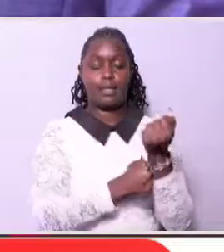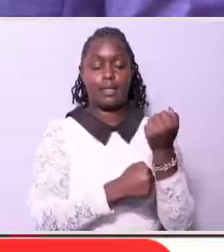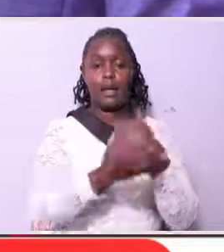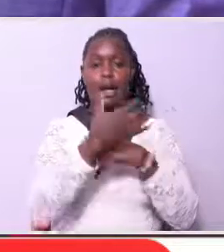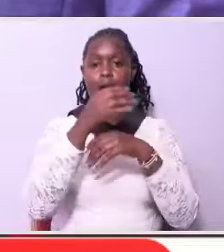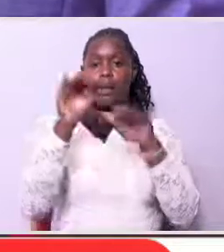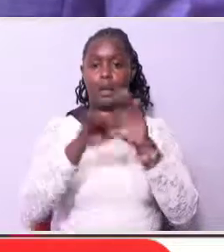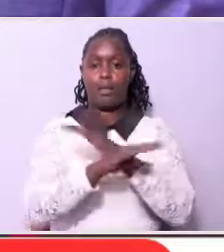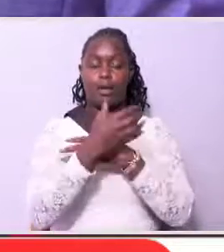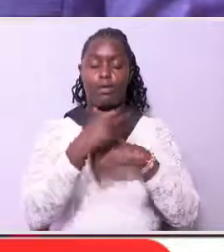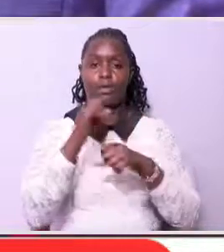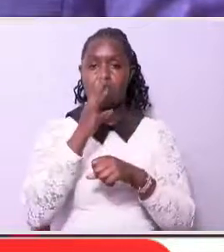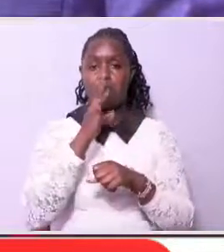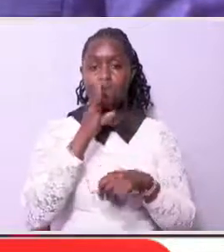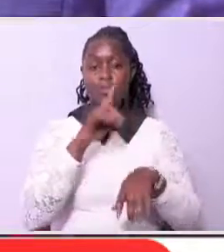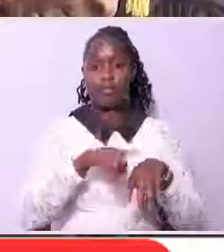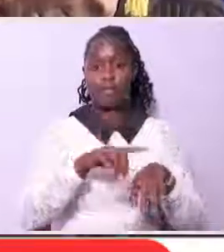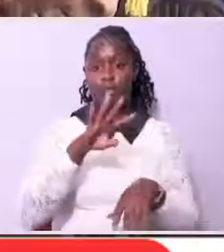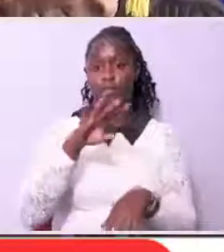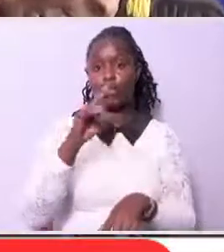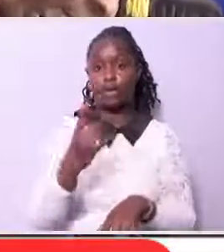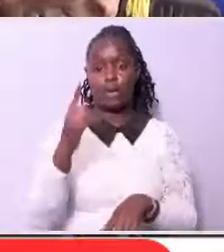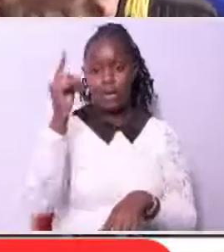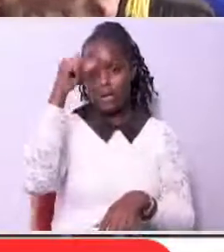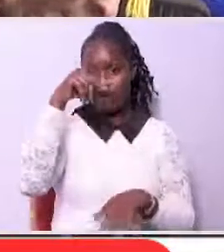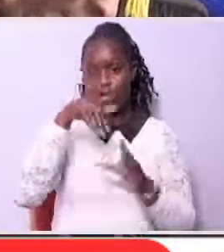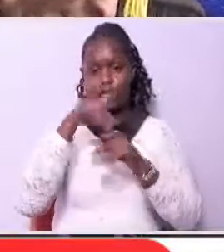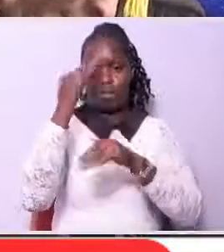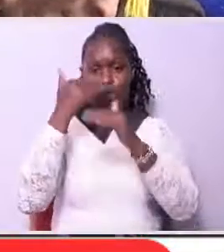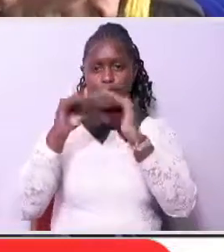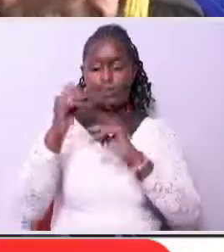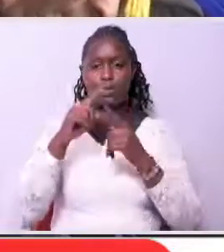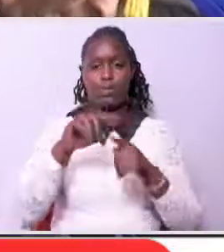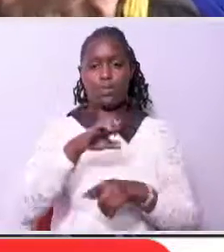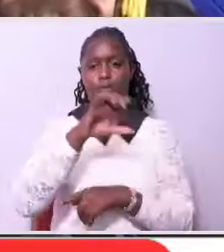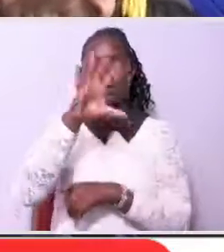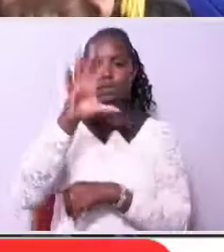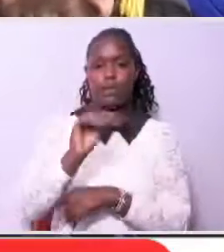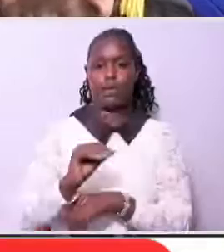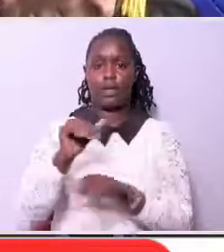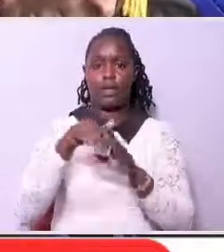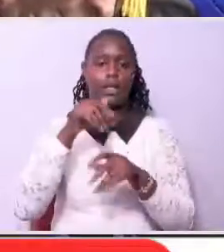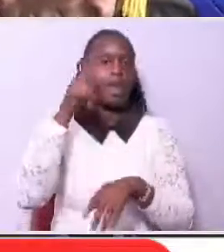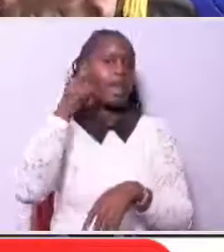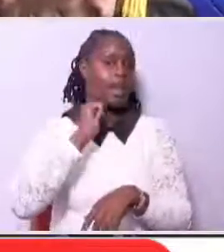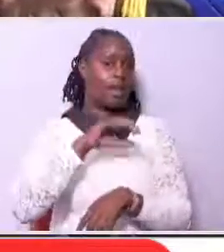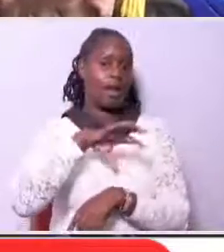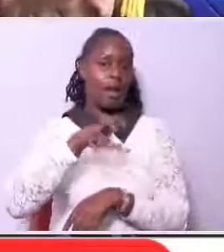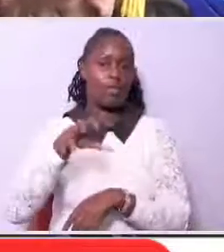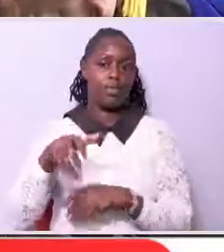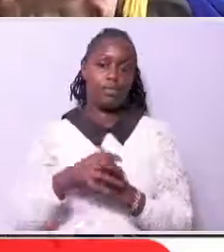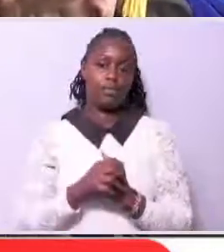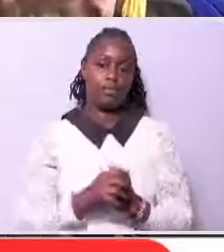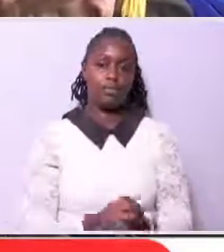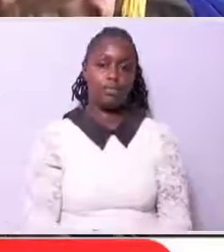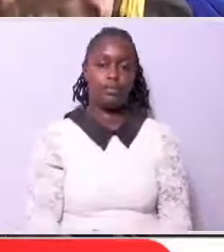was speaking during the 41st graduation at the University of Eastern Africa Baraton in Nandi County.